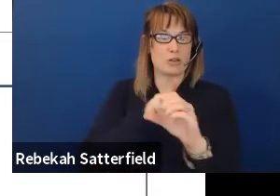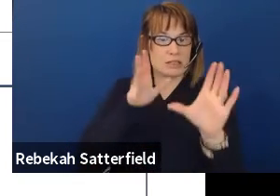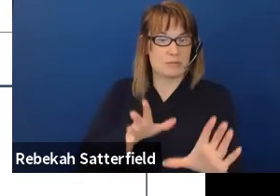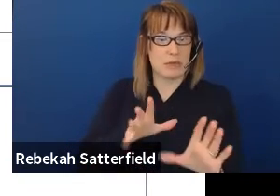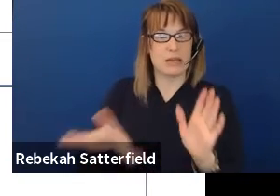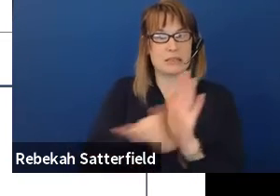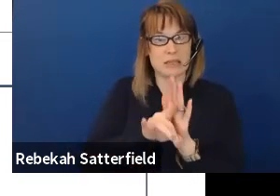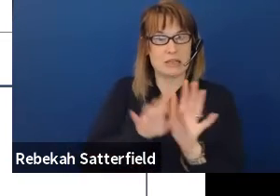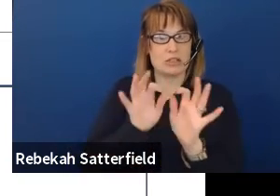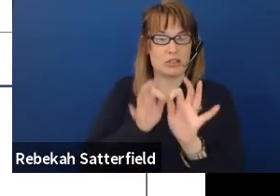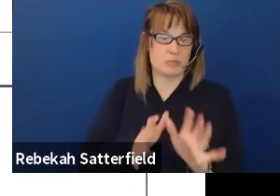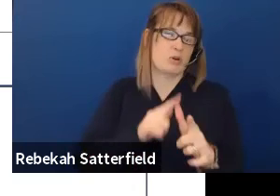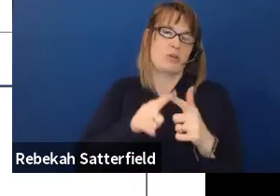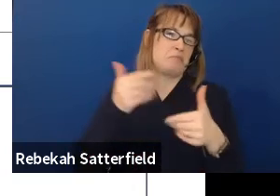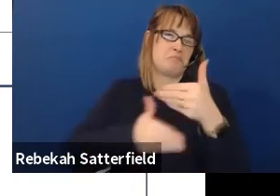language.